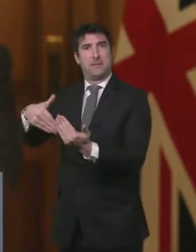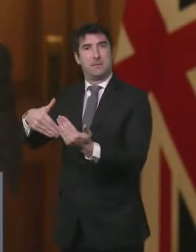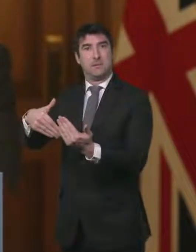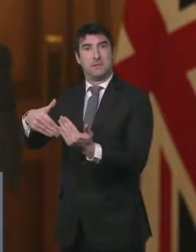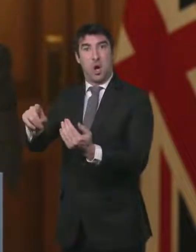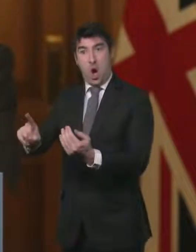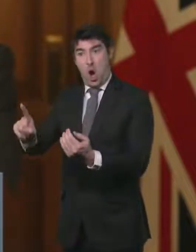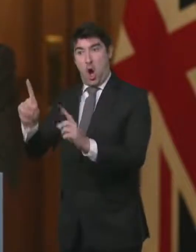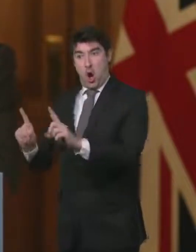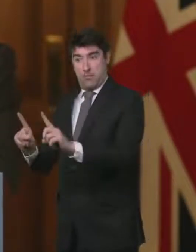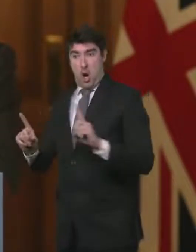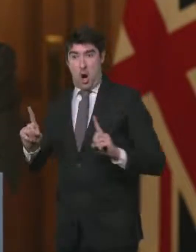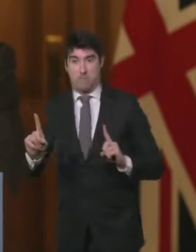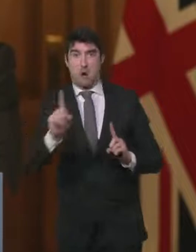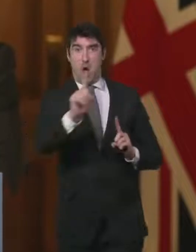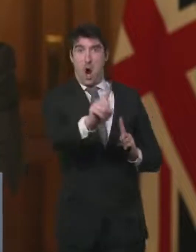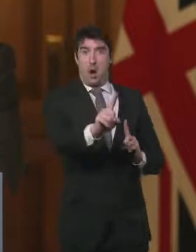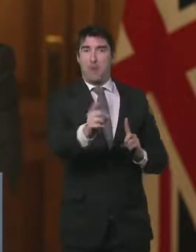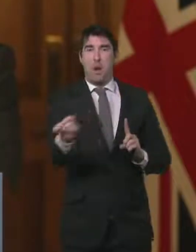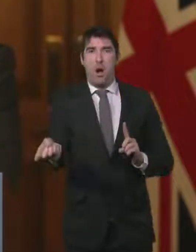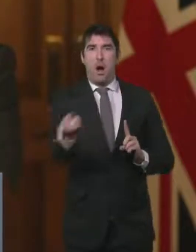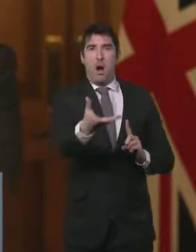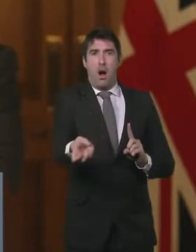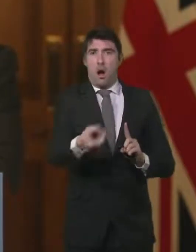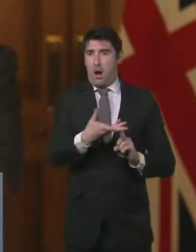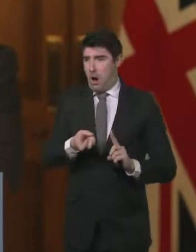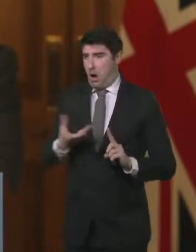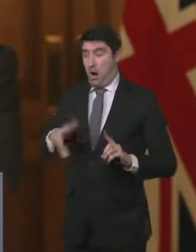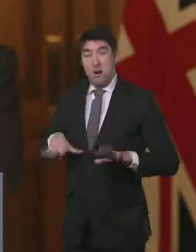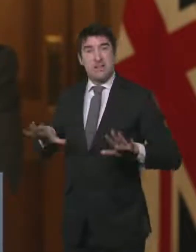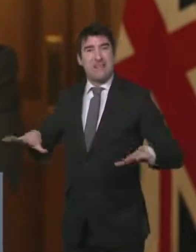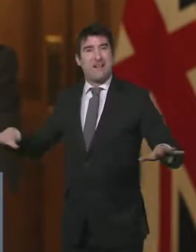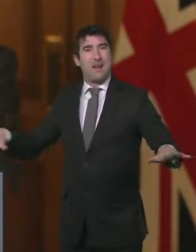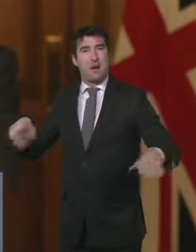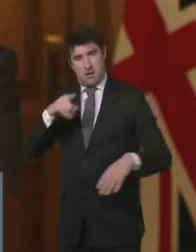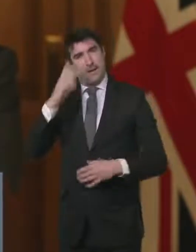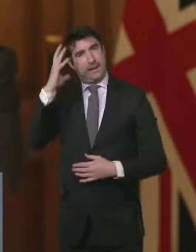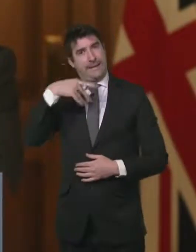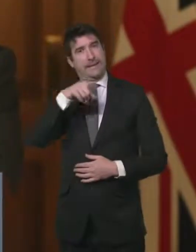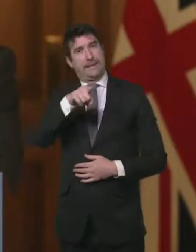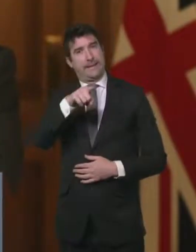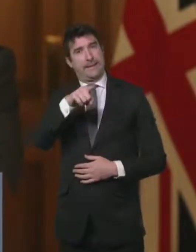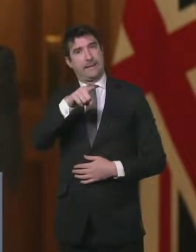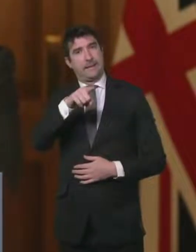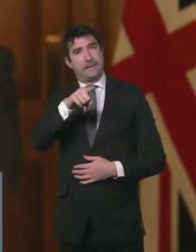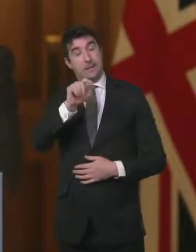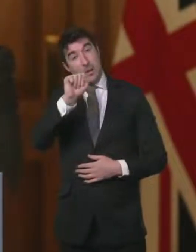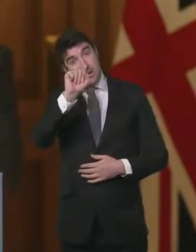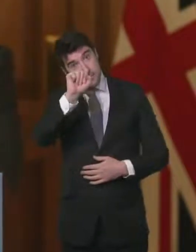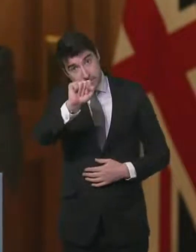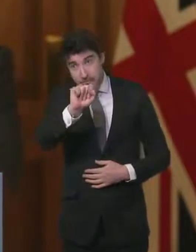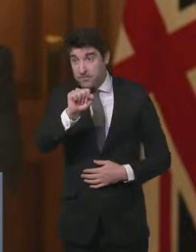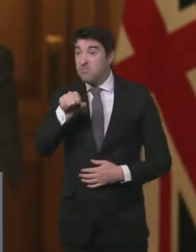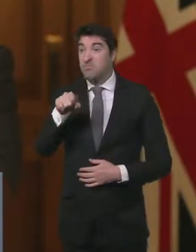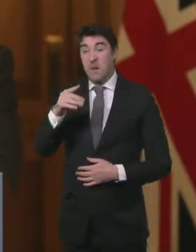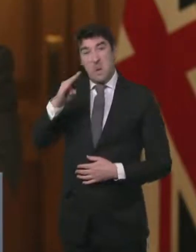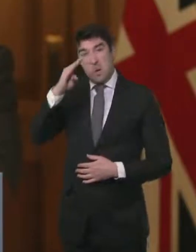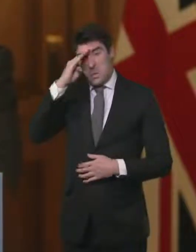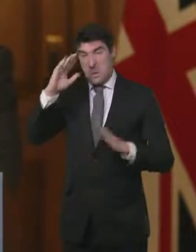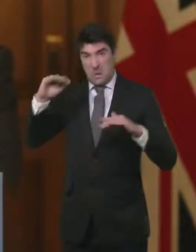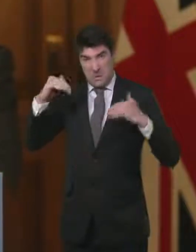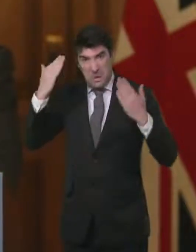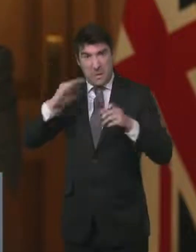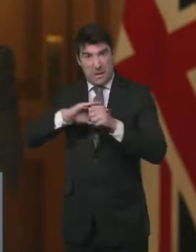rate areas. So my message would be, unless your area specifically is identified as being amongst those very, very high